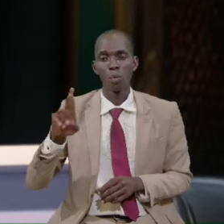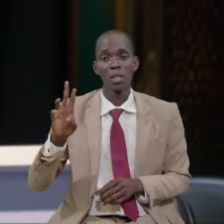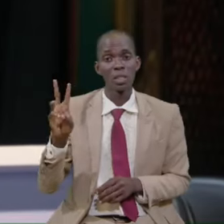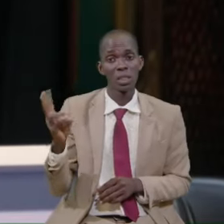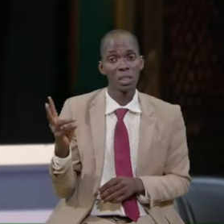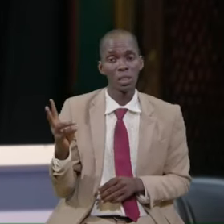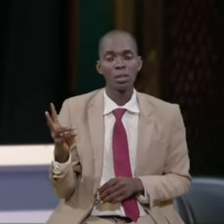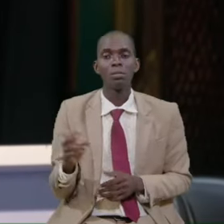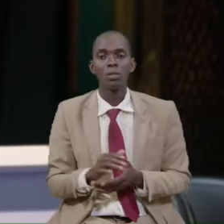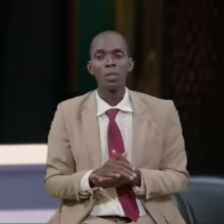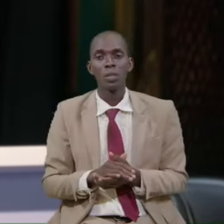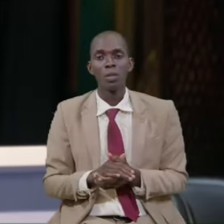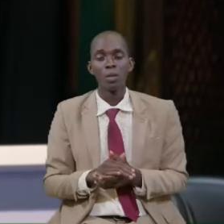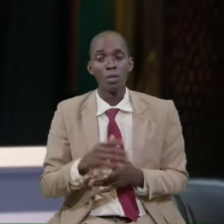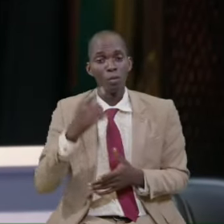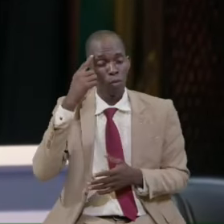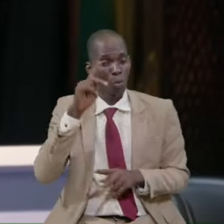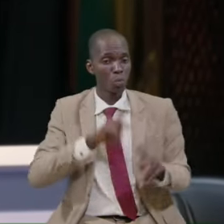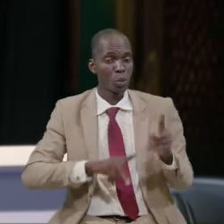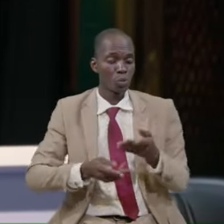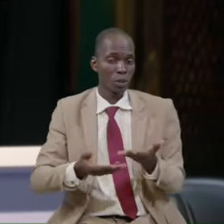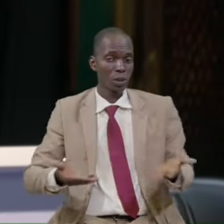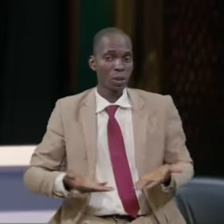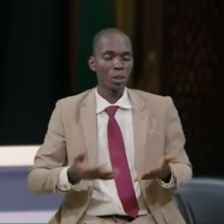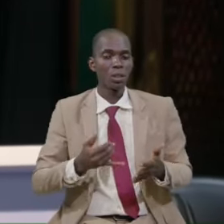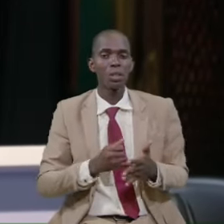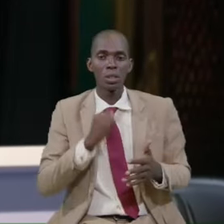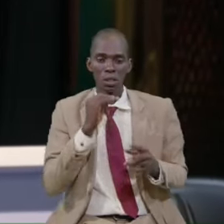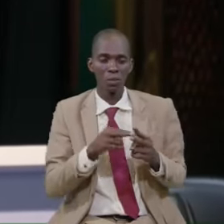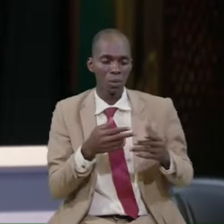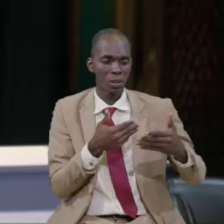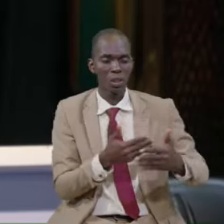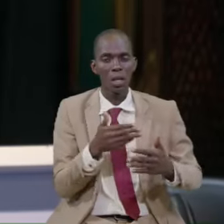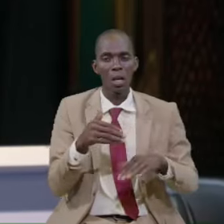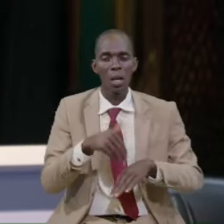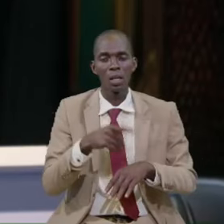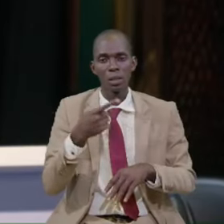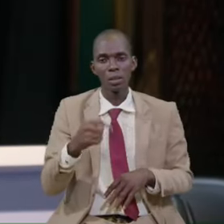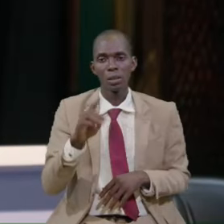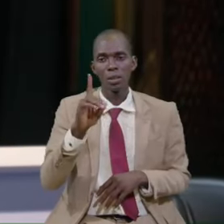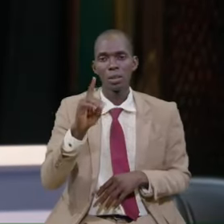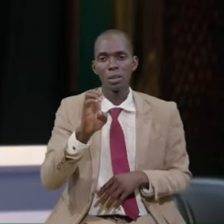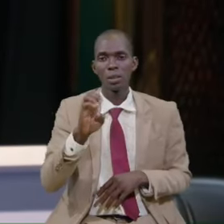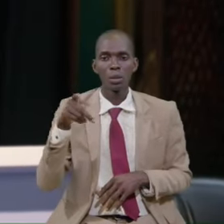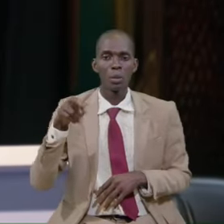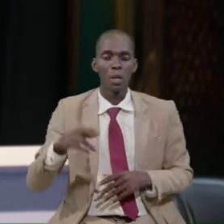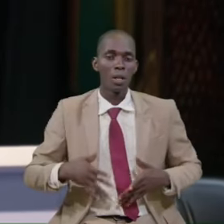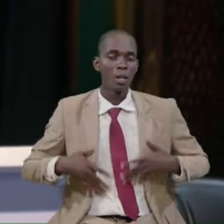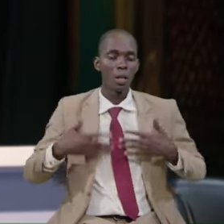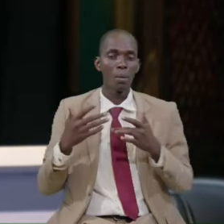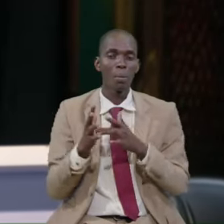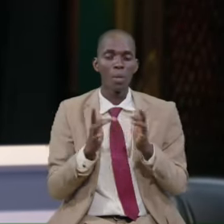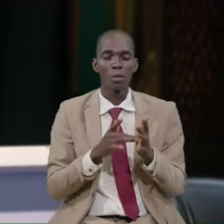the DEEPERLIFE State Headquarters Church. I heard that here, that Rivers East State Headquarters